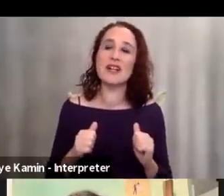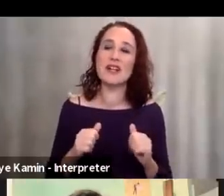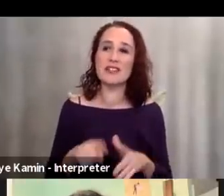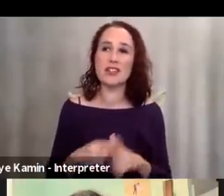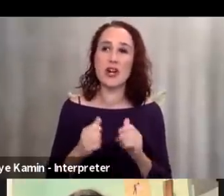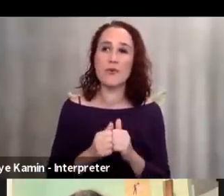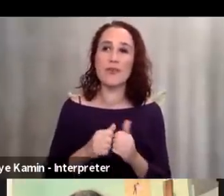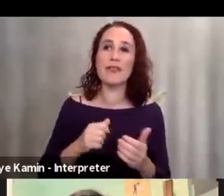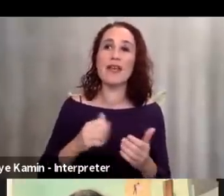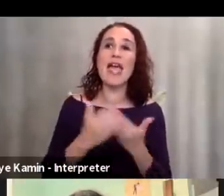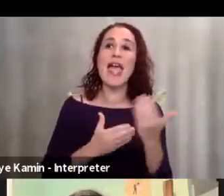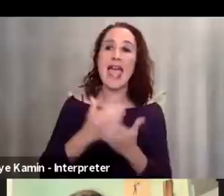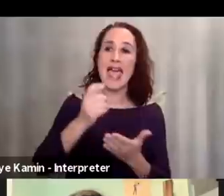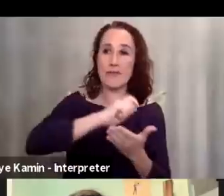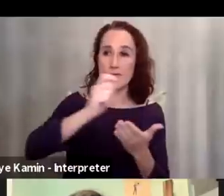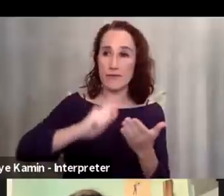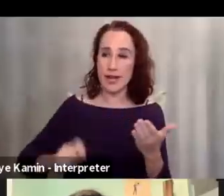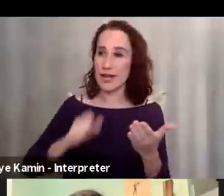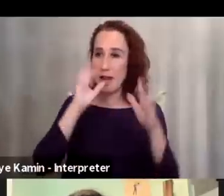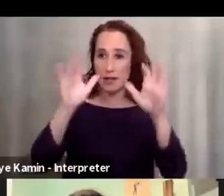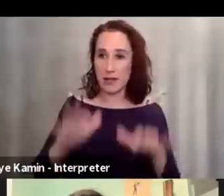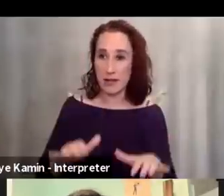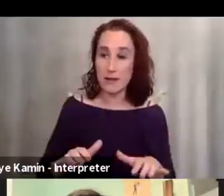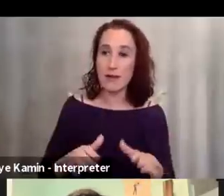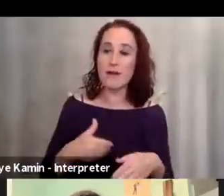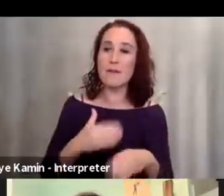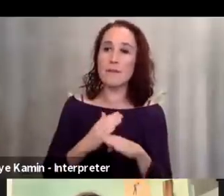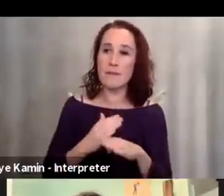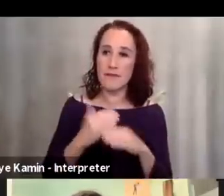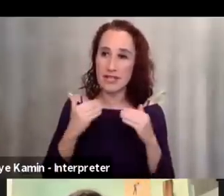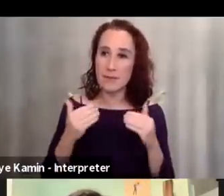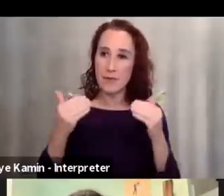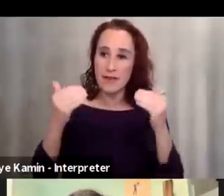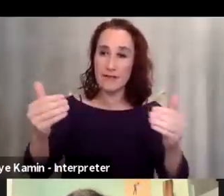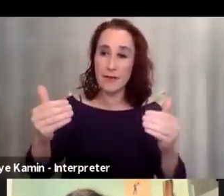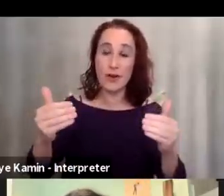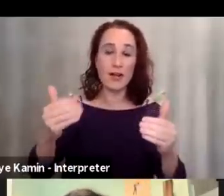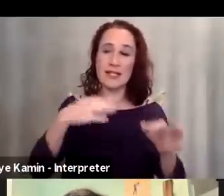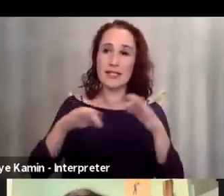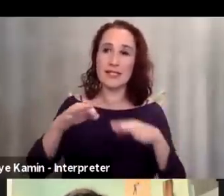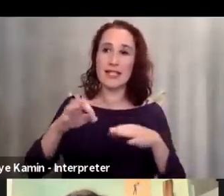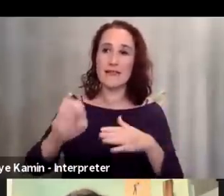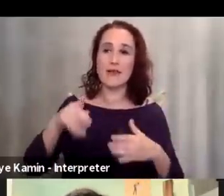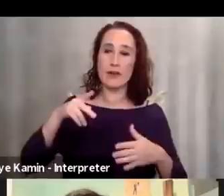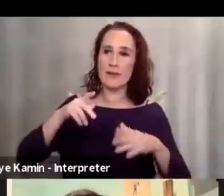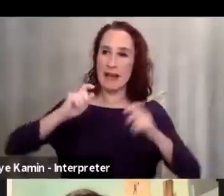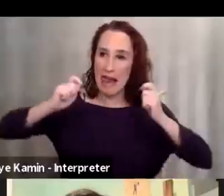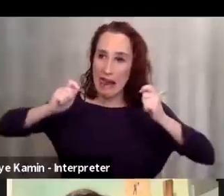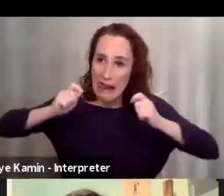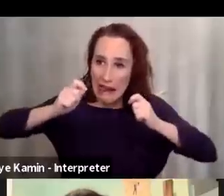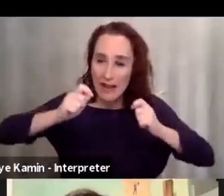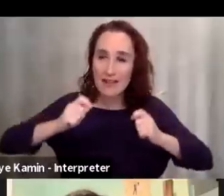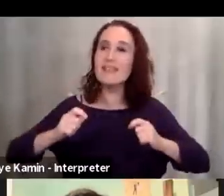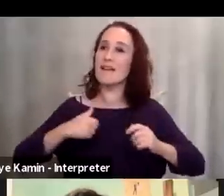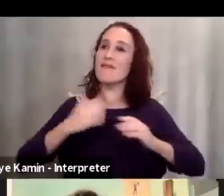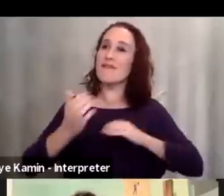beginning, and because it keeps me moving forward instead of going back, which is always the instinct to go back and fiddle with stuff rather than forge